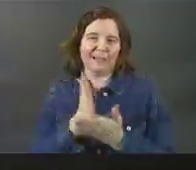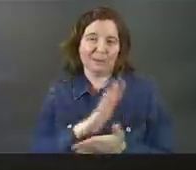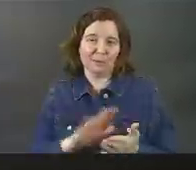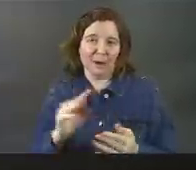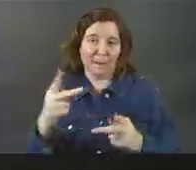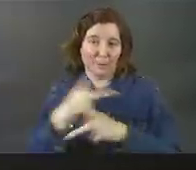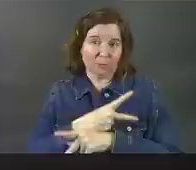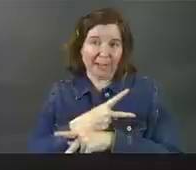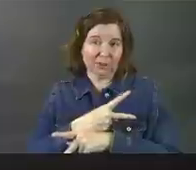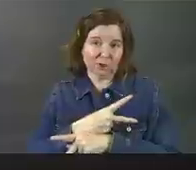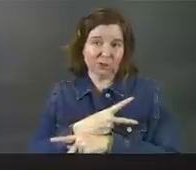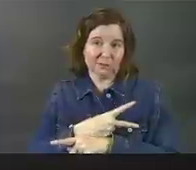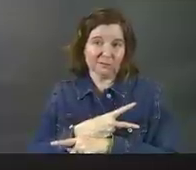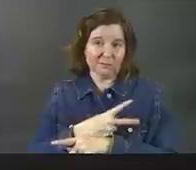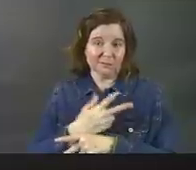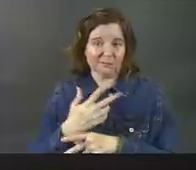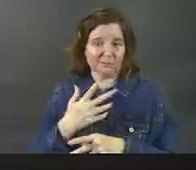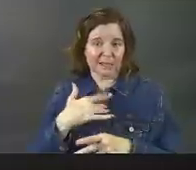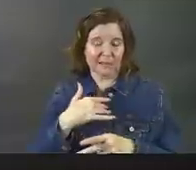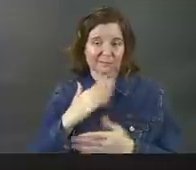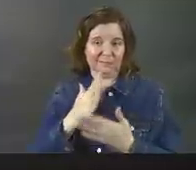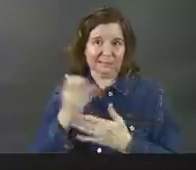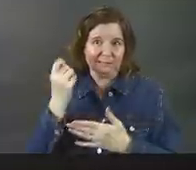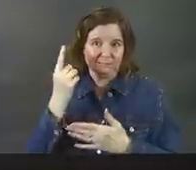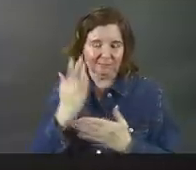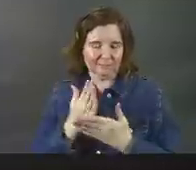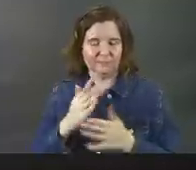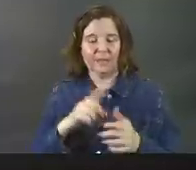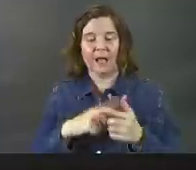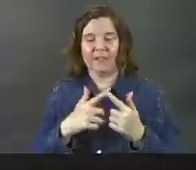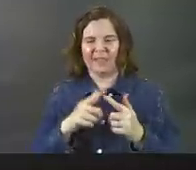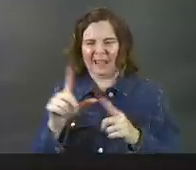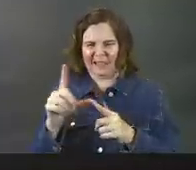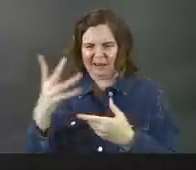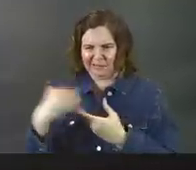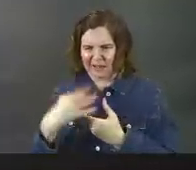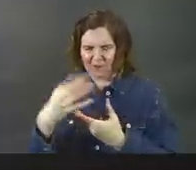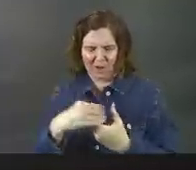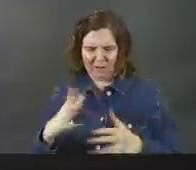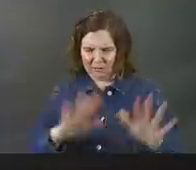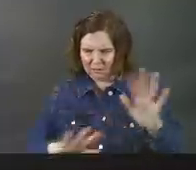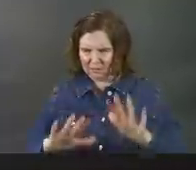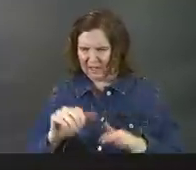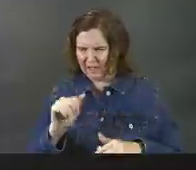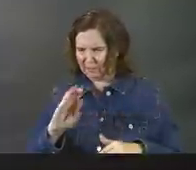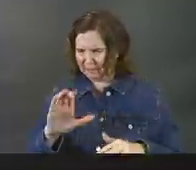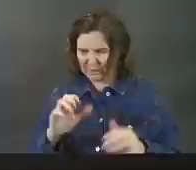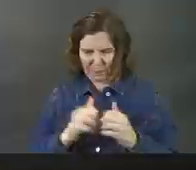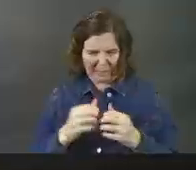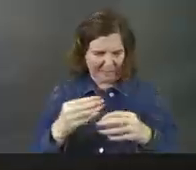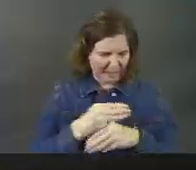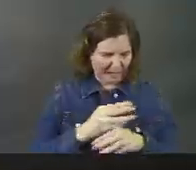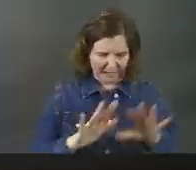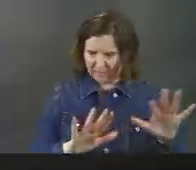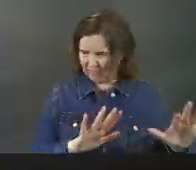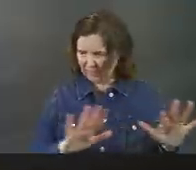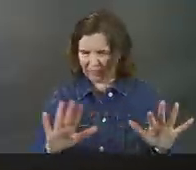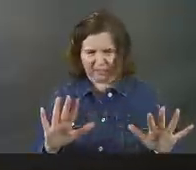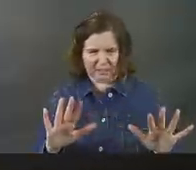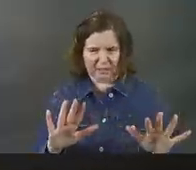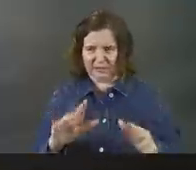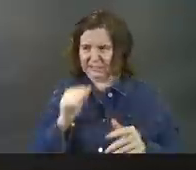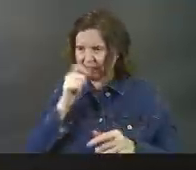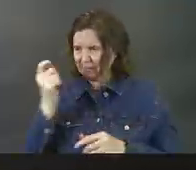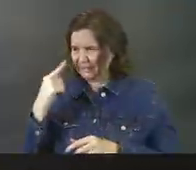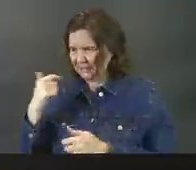around multiplication, right? That's where my comprehension stopped. But then they started bringing letters into it, and I was like, the alphabet doesn't make sense either in the